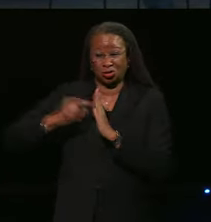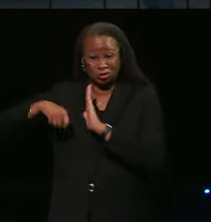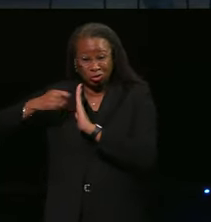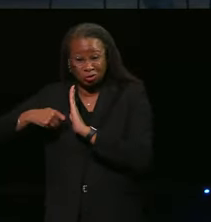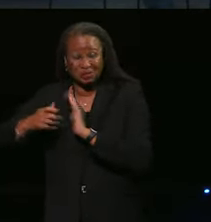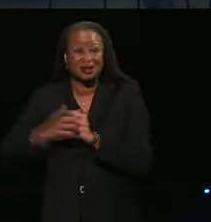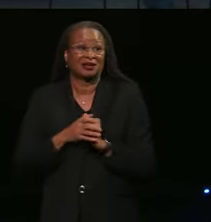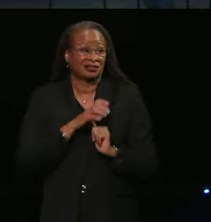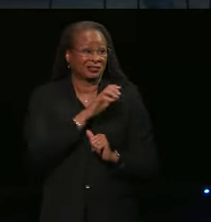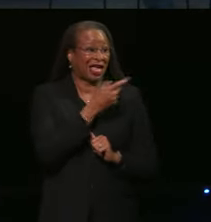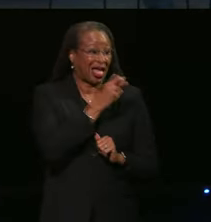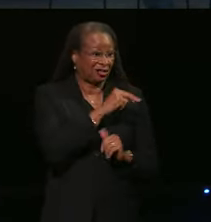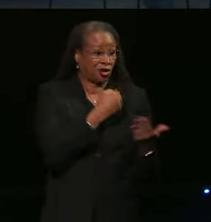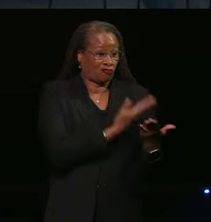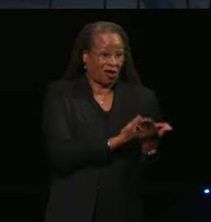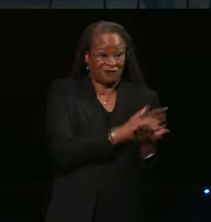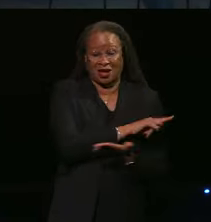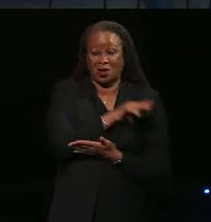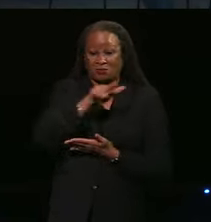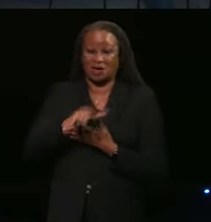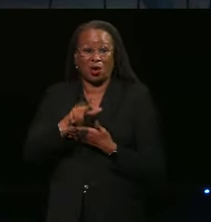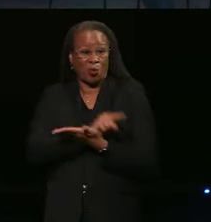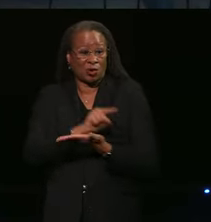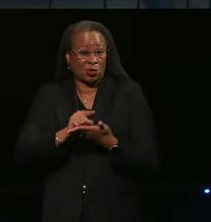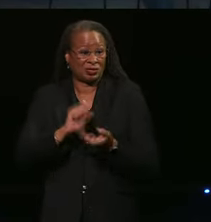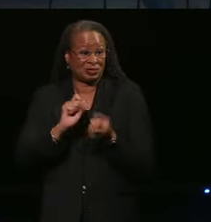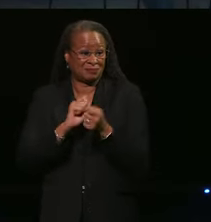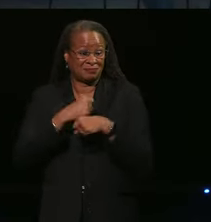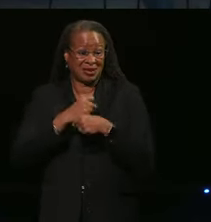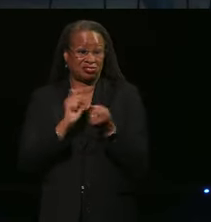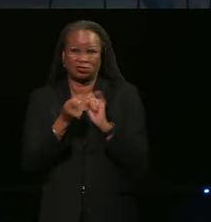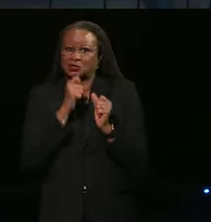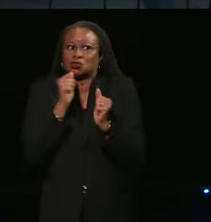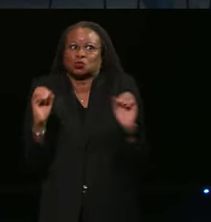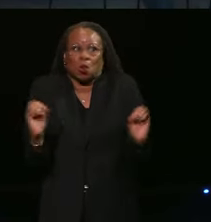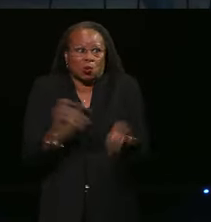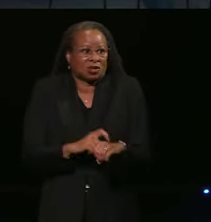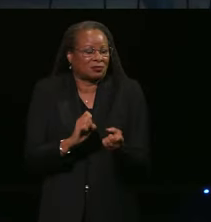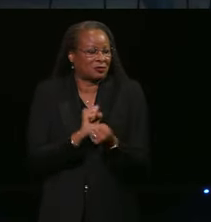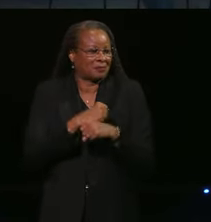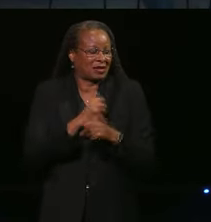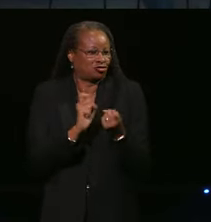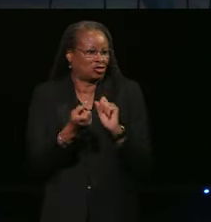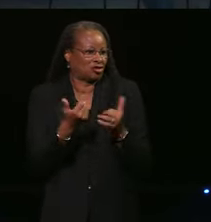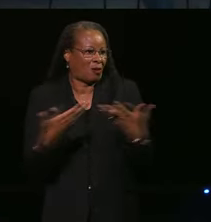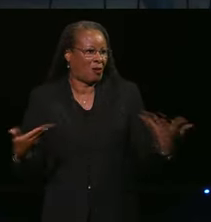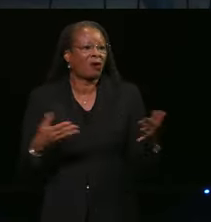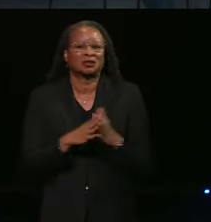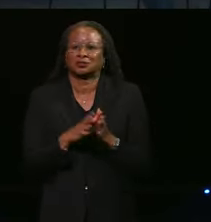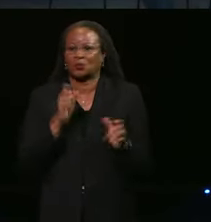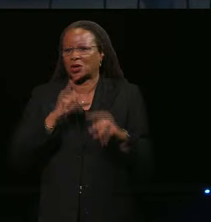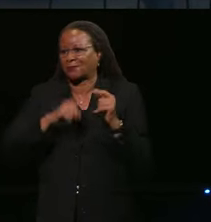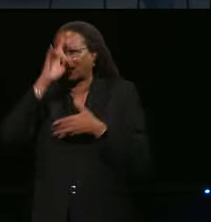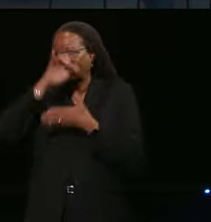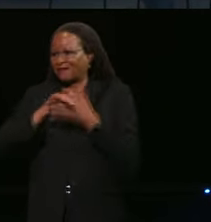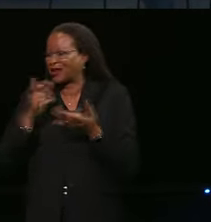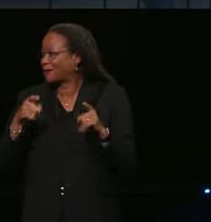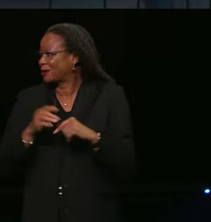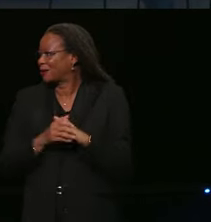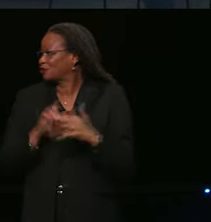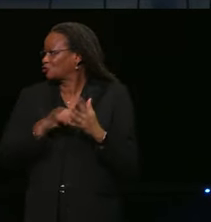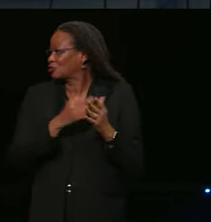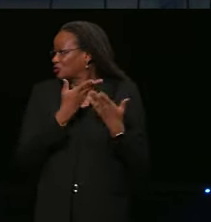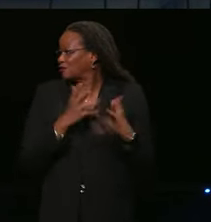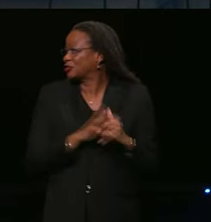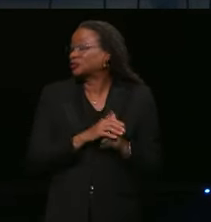and a week to make any changes. That's no time to make changes at all. So it was just unbelievable from start to finish. I got to just say